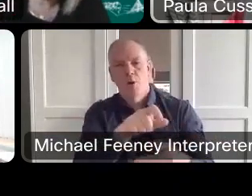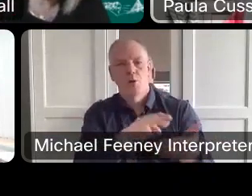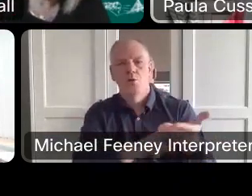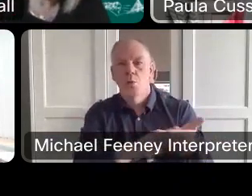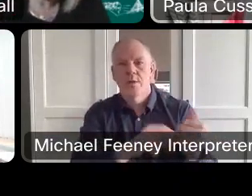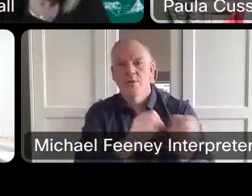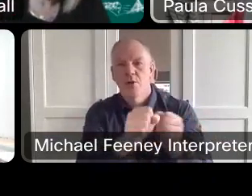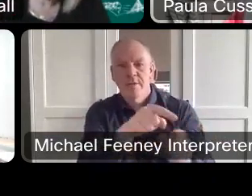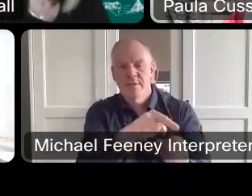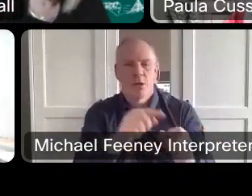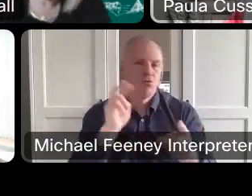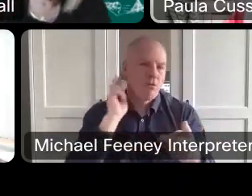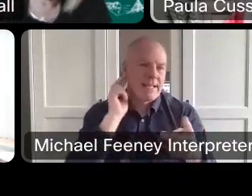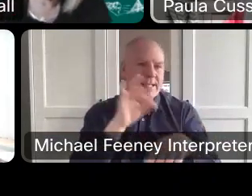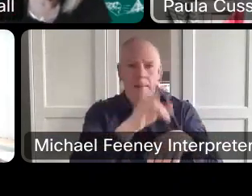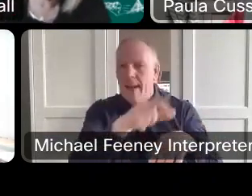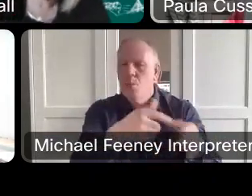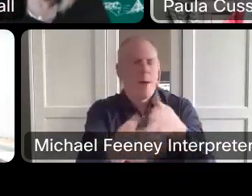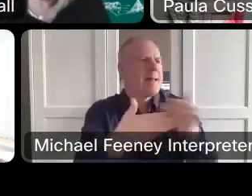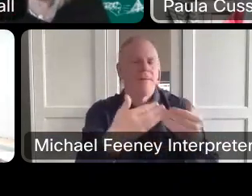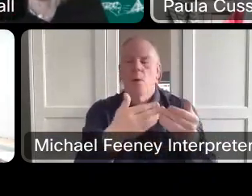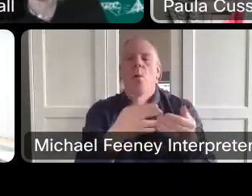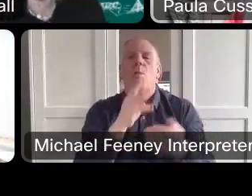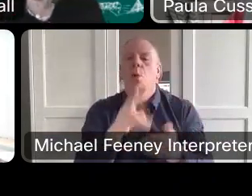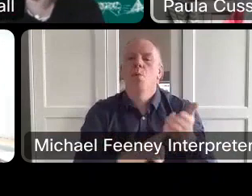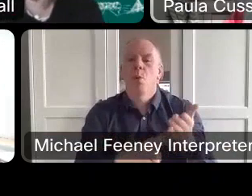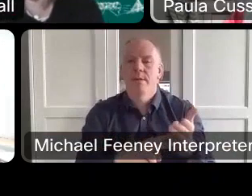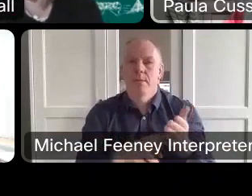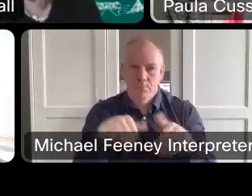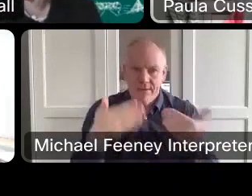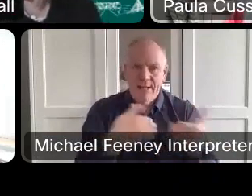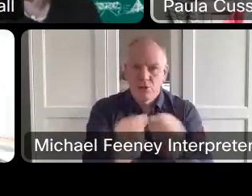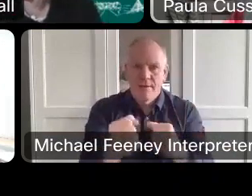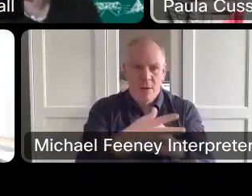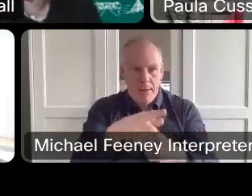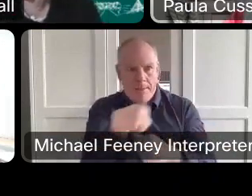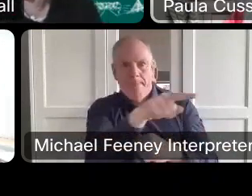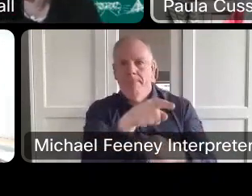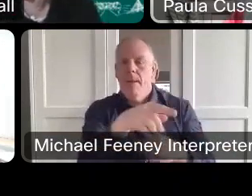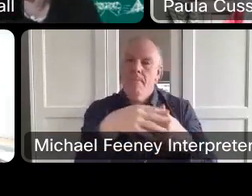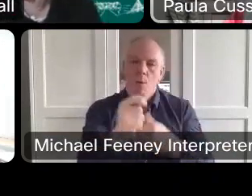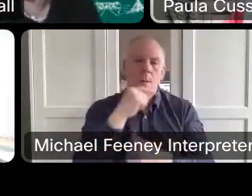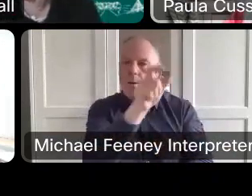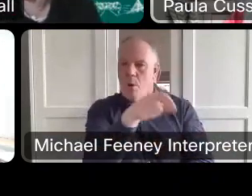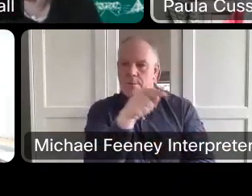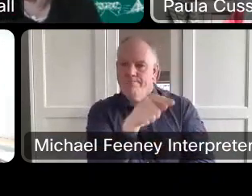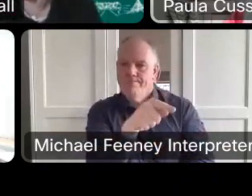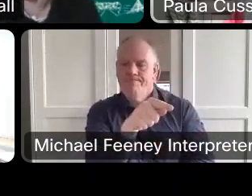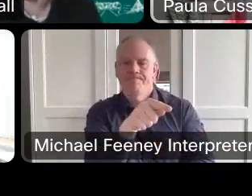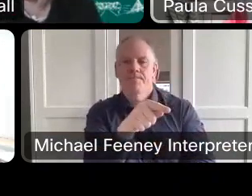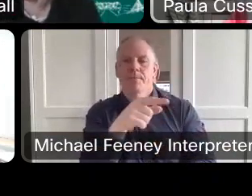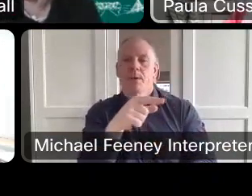user, the patient, the resident, whatever word we want to use in terms of our service delivery, and making sure